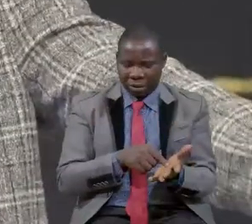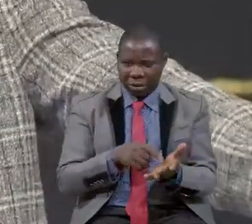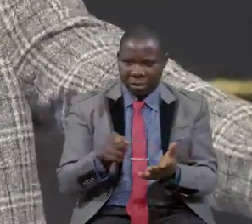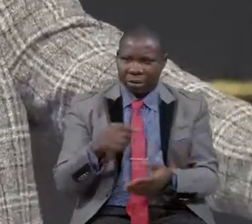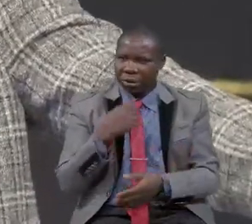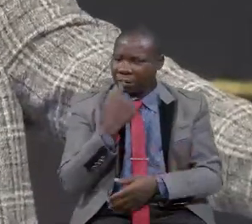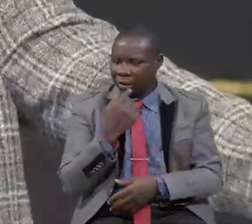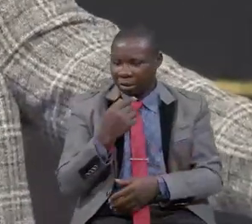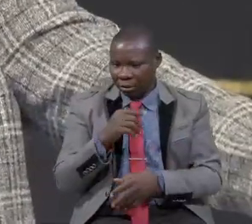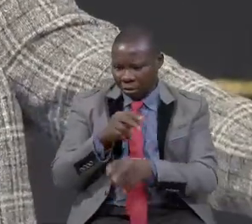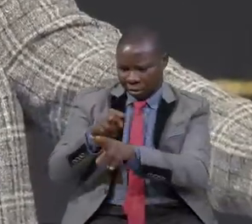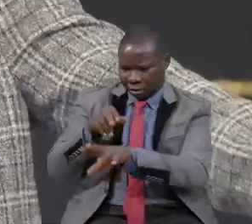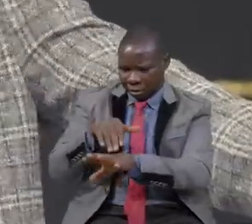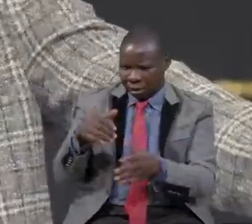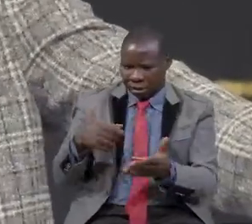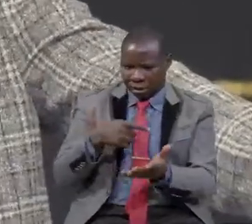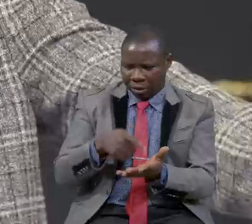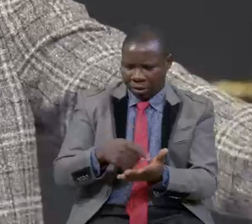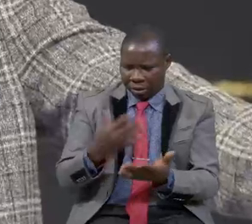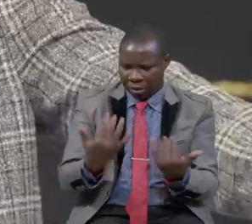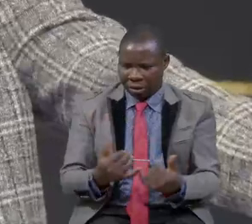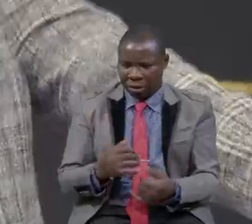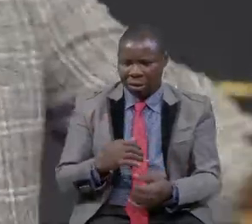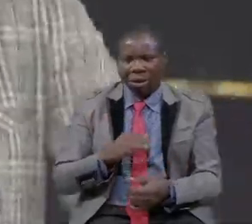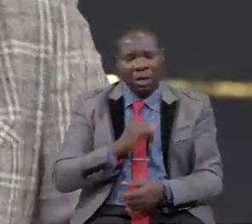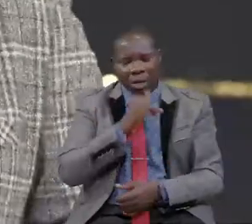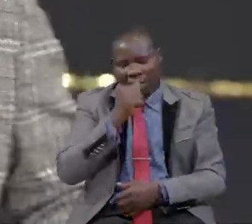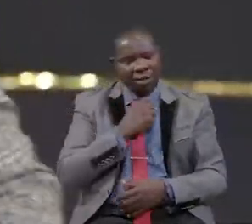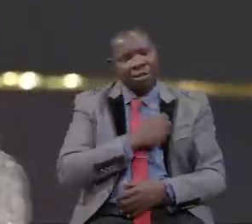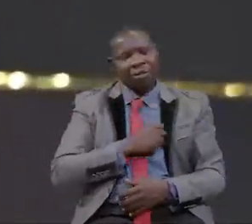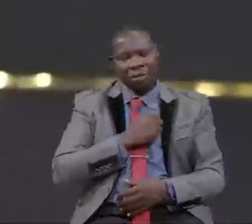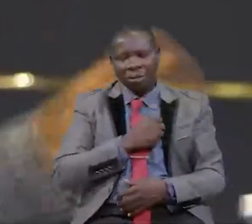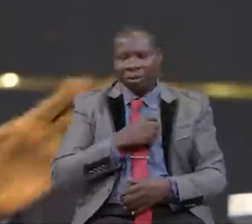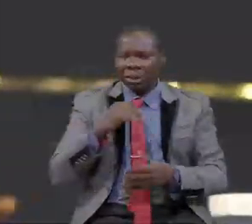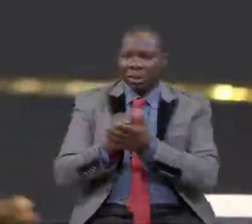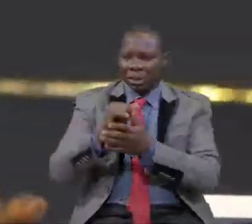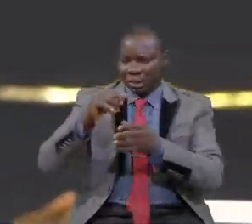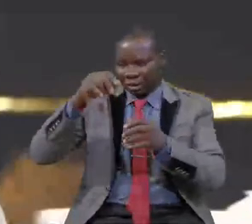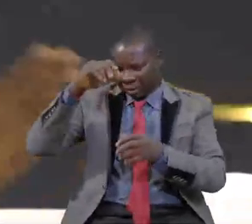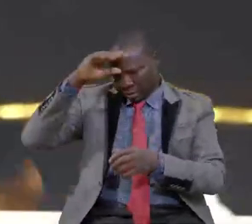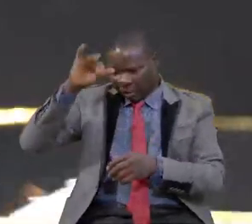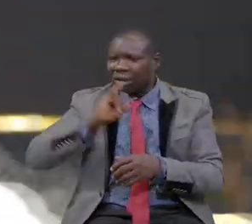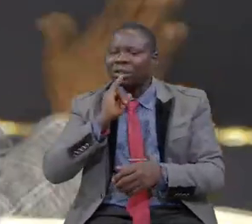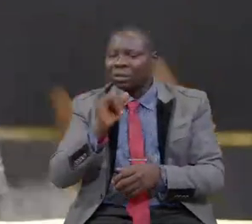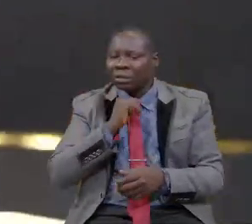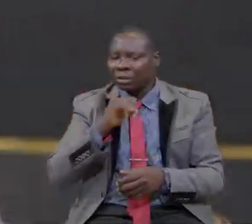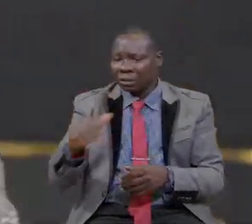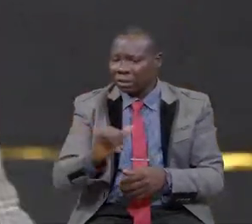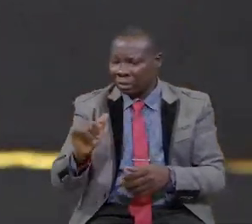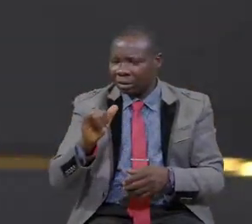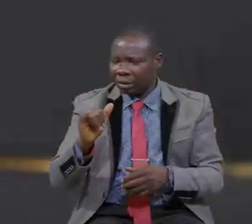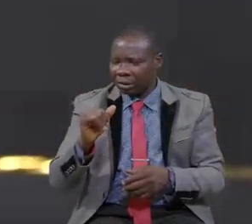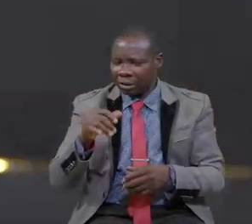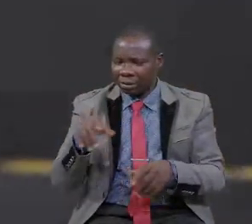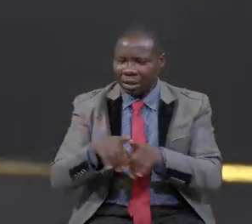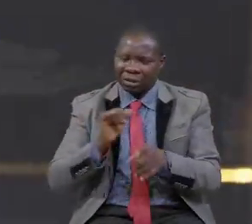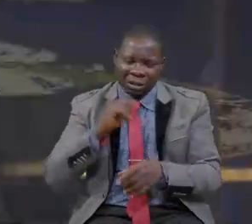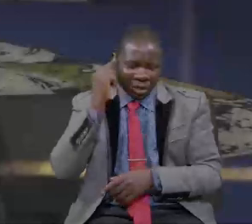sorry. The fellow is not as I thought. Call him any name. Give him any office title in